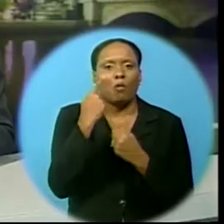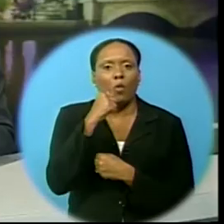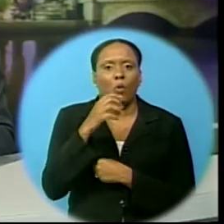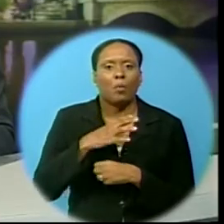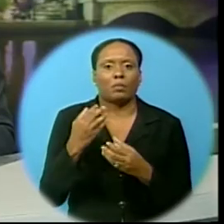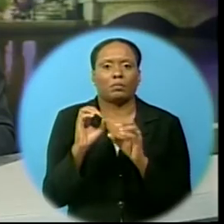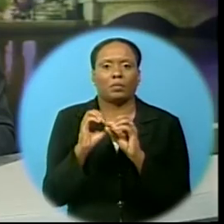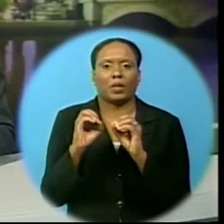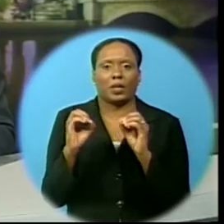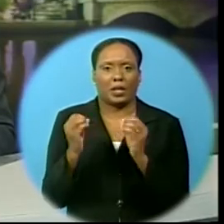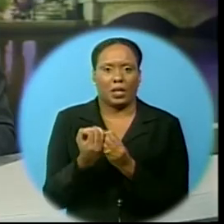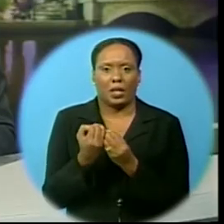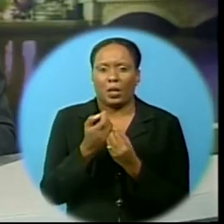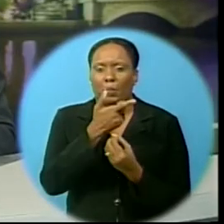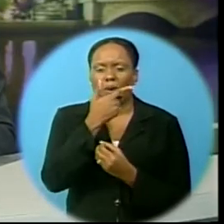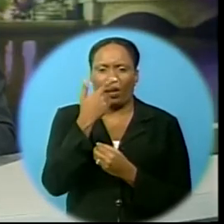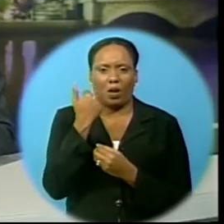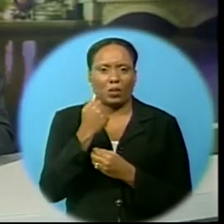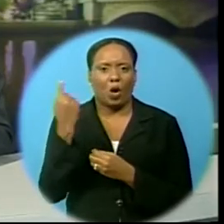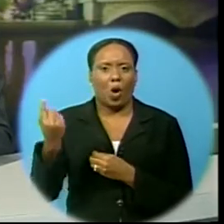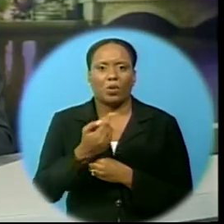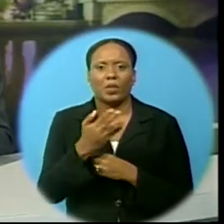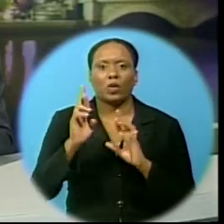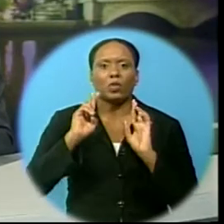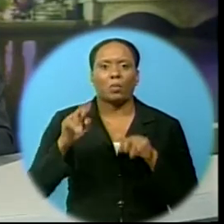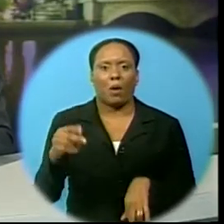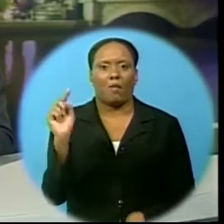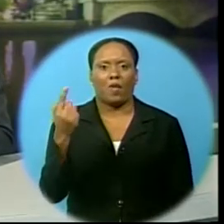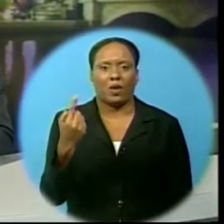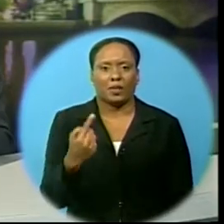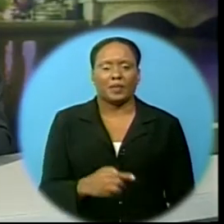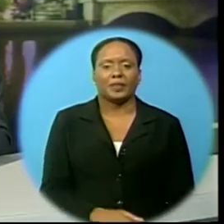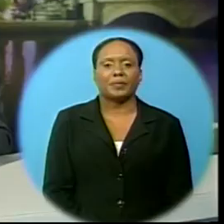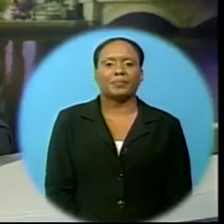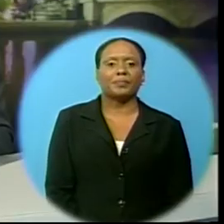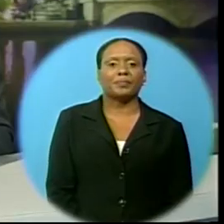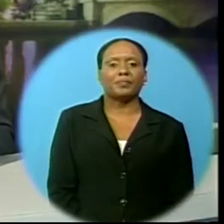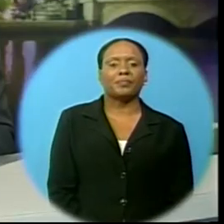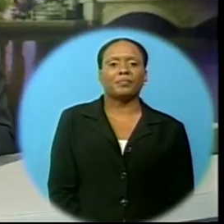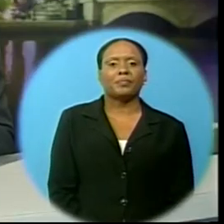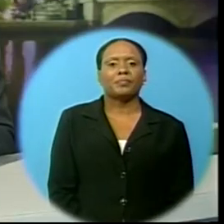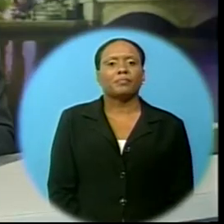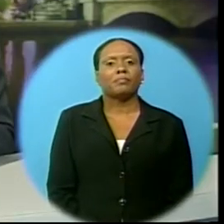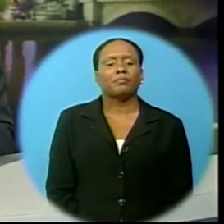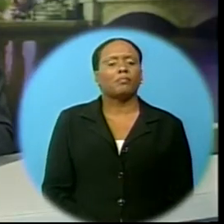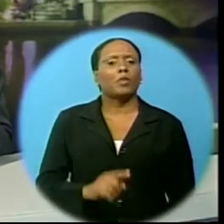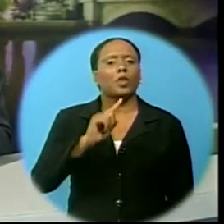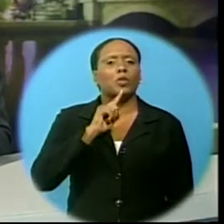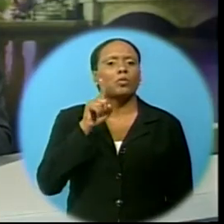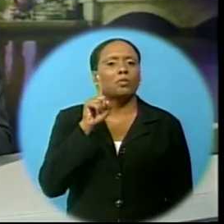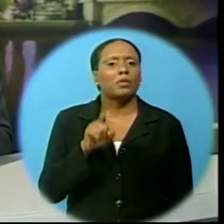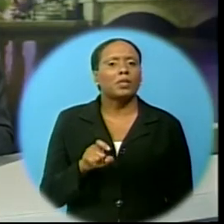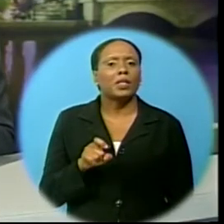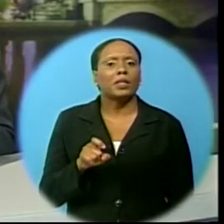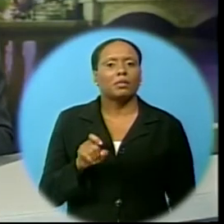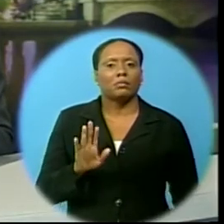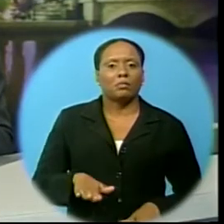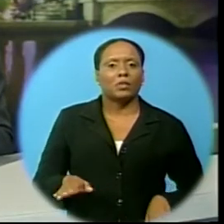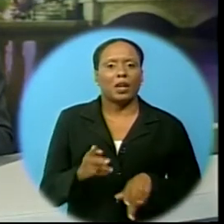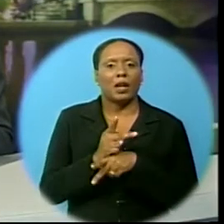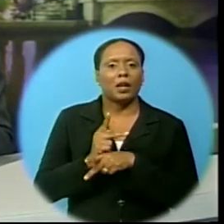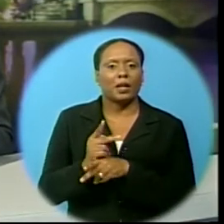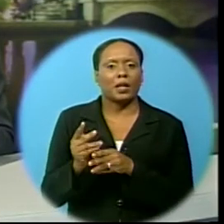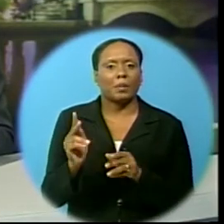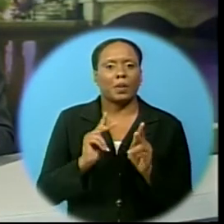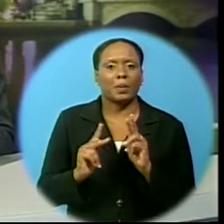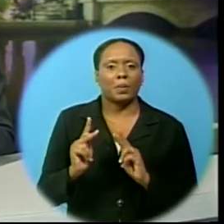are often on the front line of the response. While there is a need for childcare providers to promote the